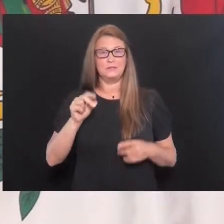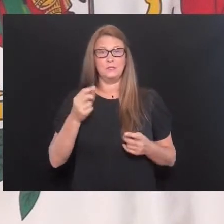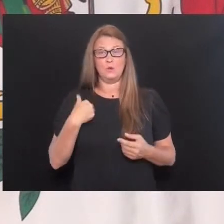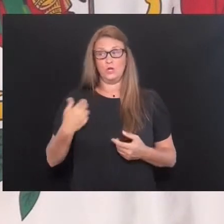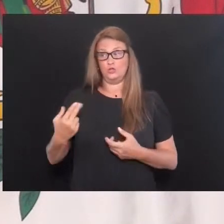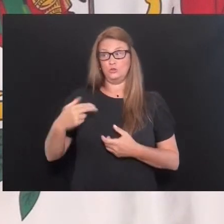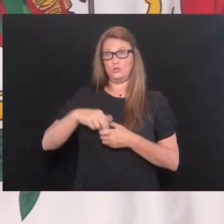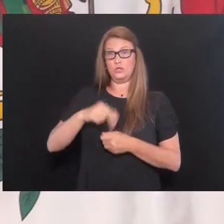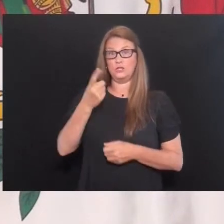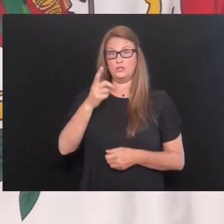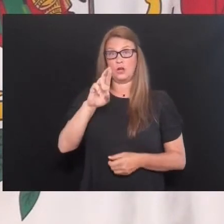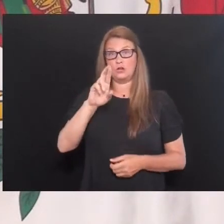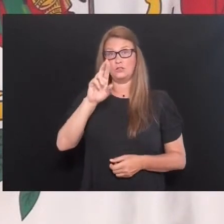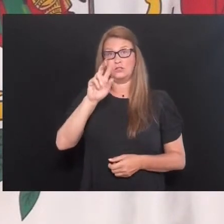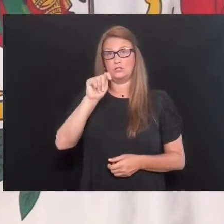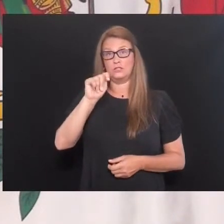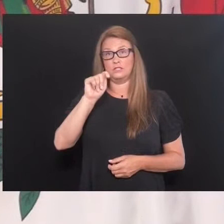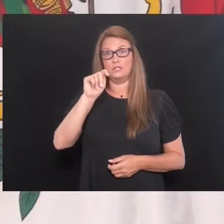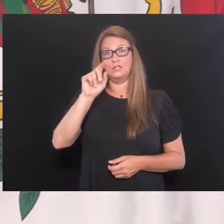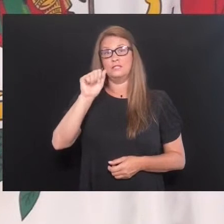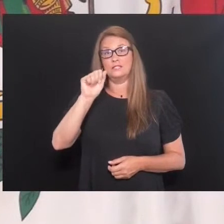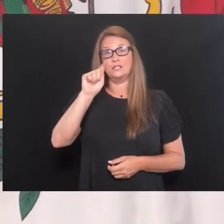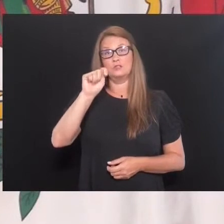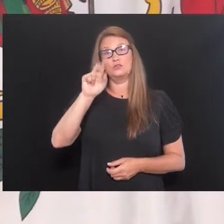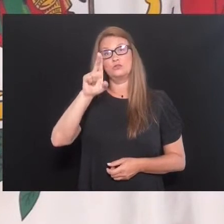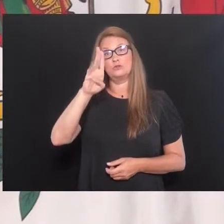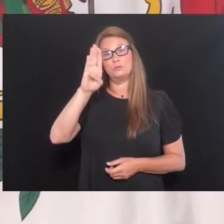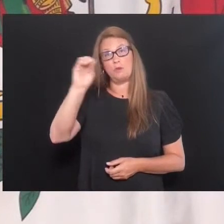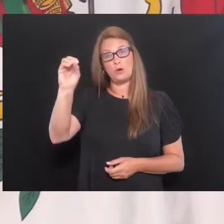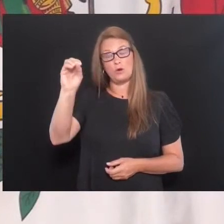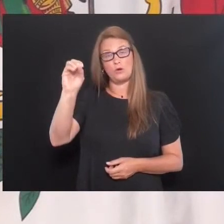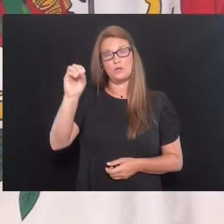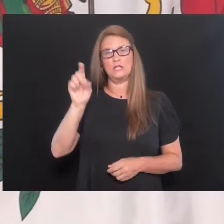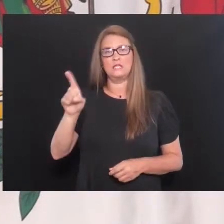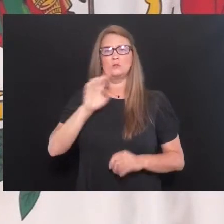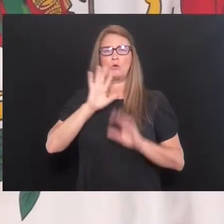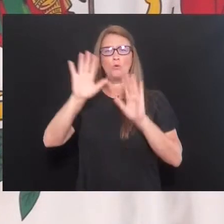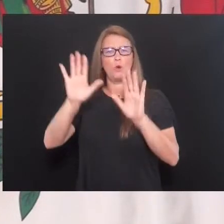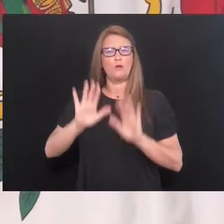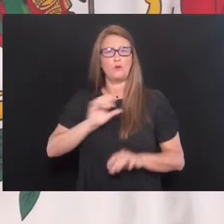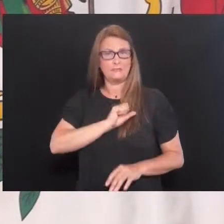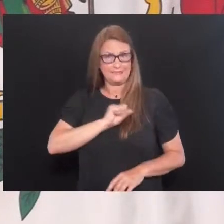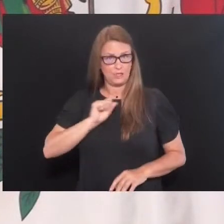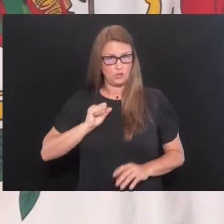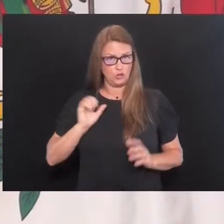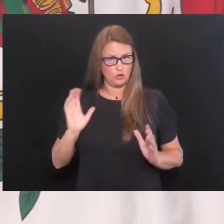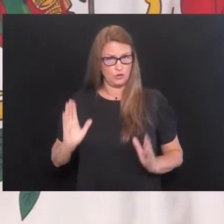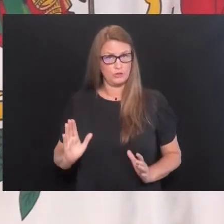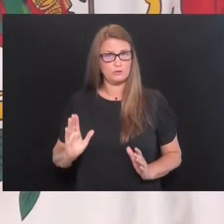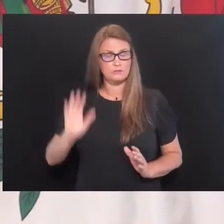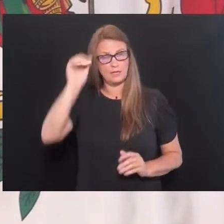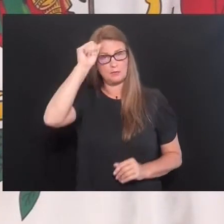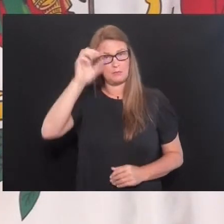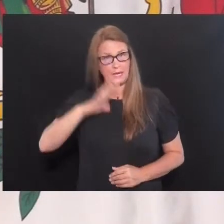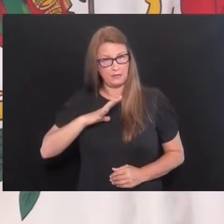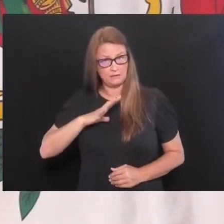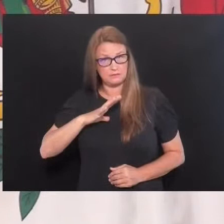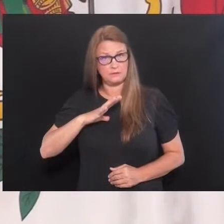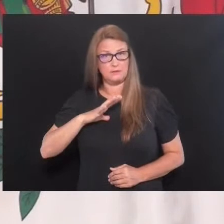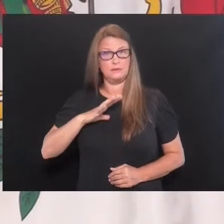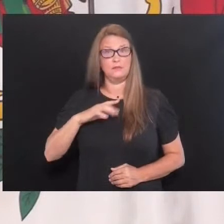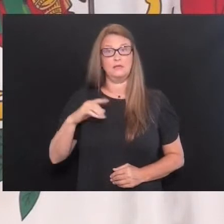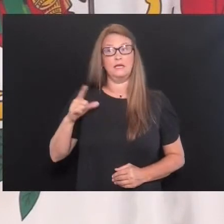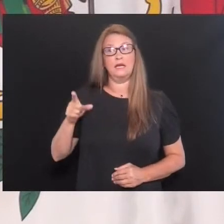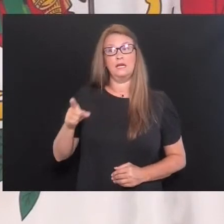Dr. Katubo and a great senator and a great man and a testimonial from